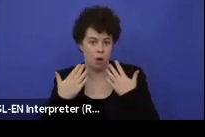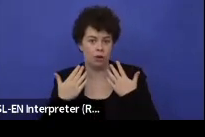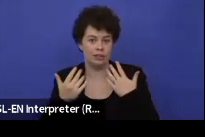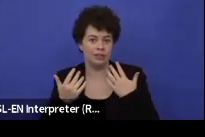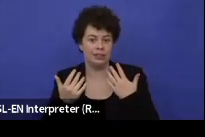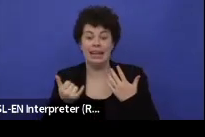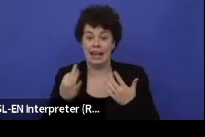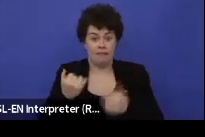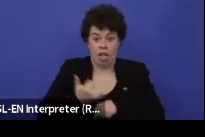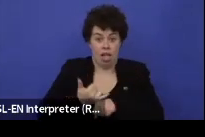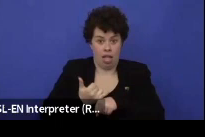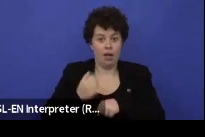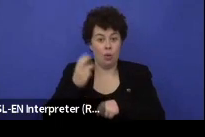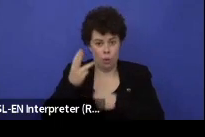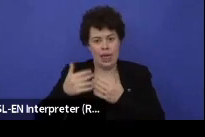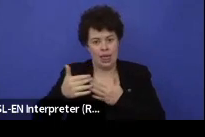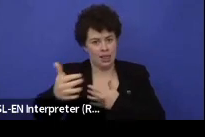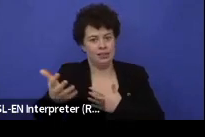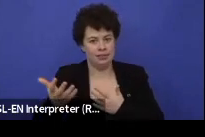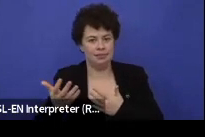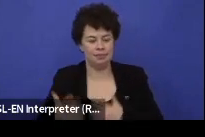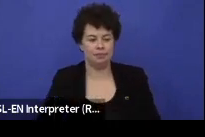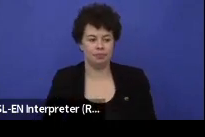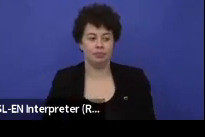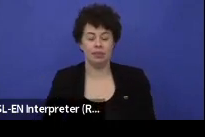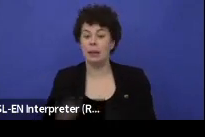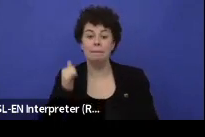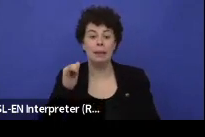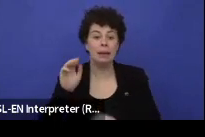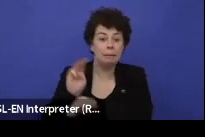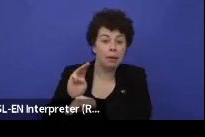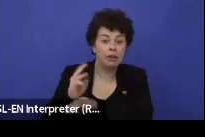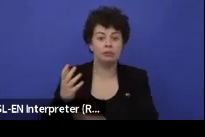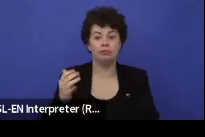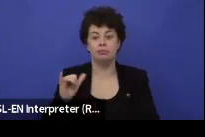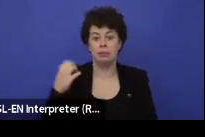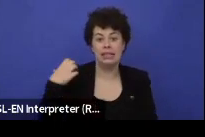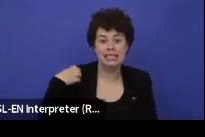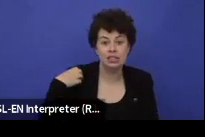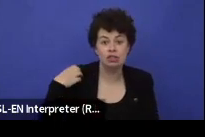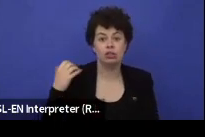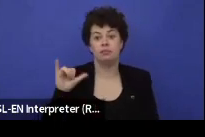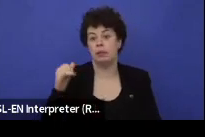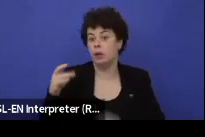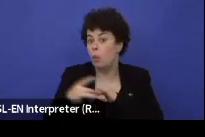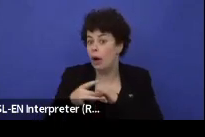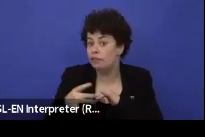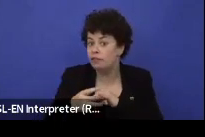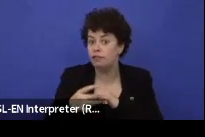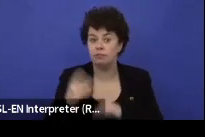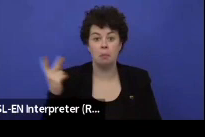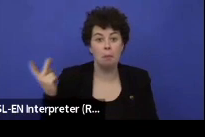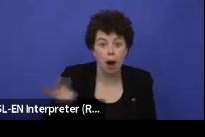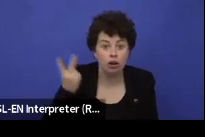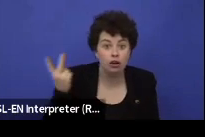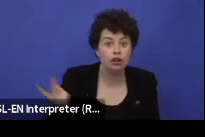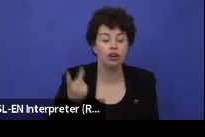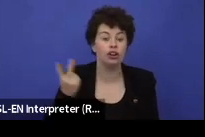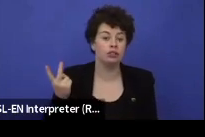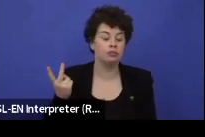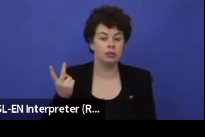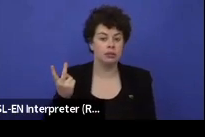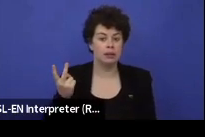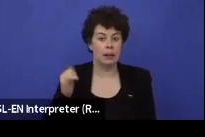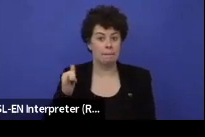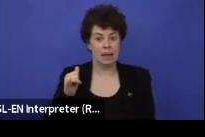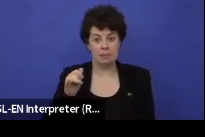already. And that could be a mother, a sister, a wife, a partner. It could be the